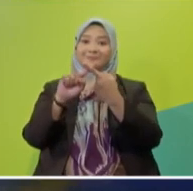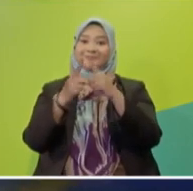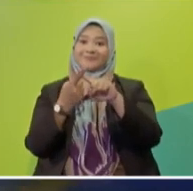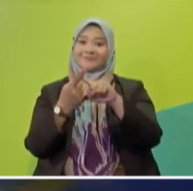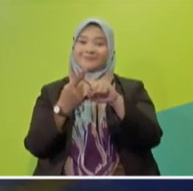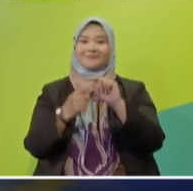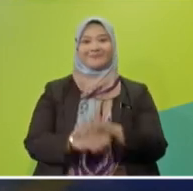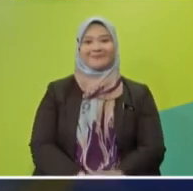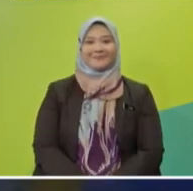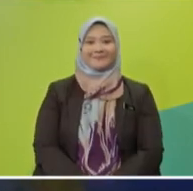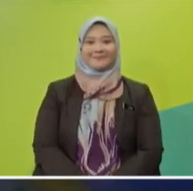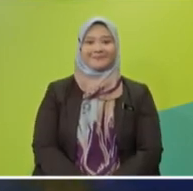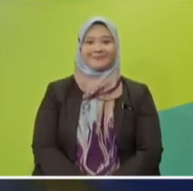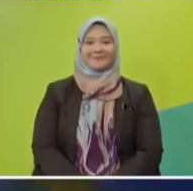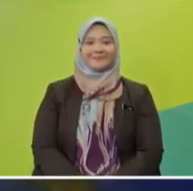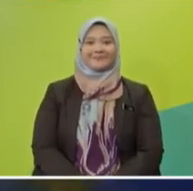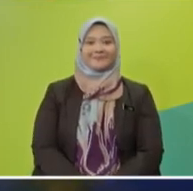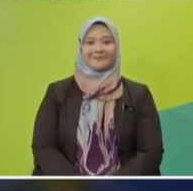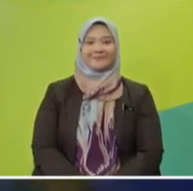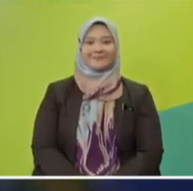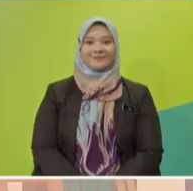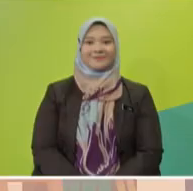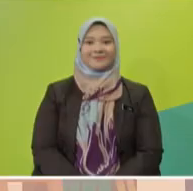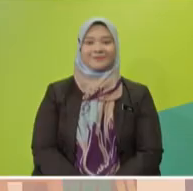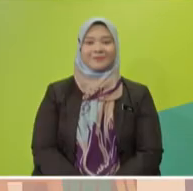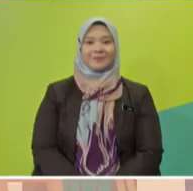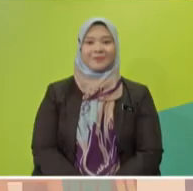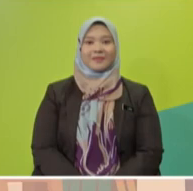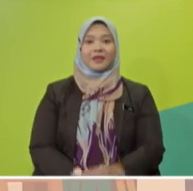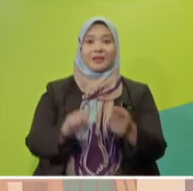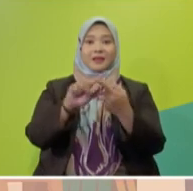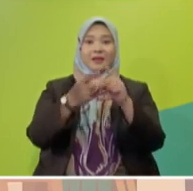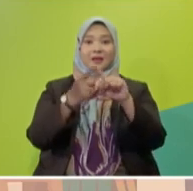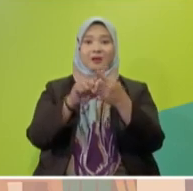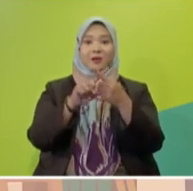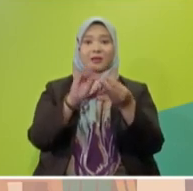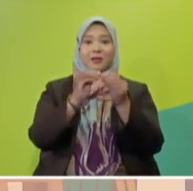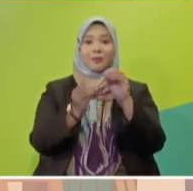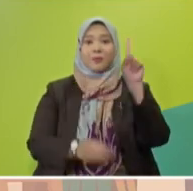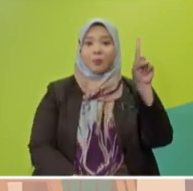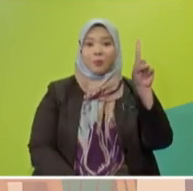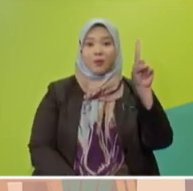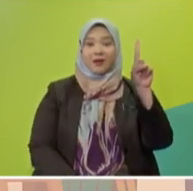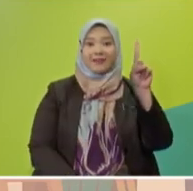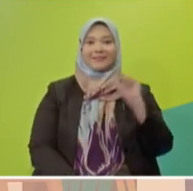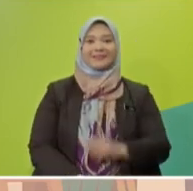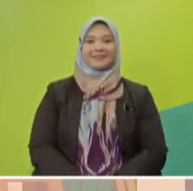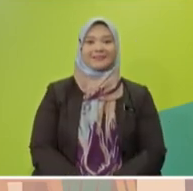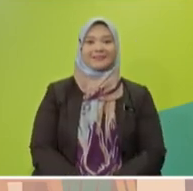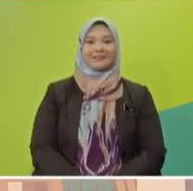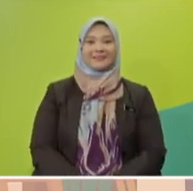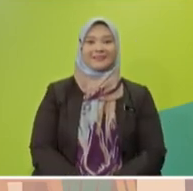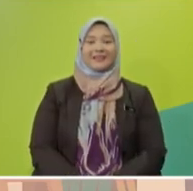at them, all ready for today's lesson. Okay, let me introduce them. Sure, teacher. Okay, from SK1 Batu Empat, that is my school, we